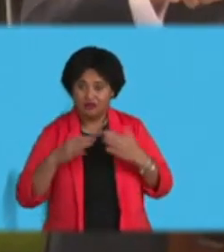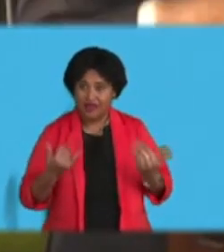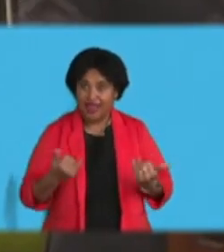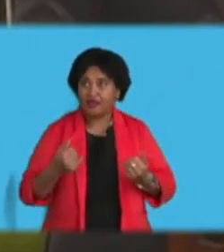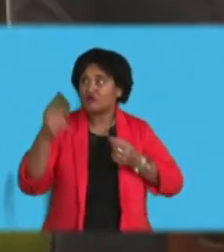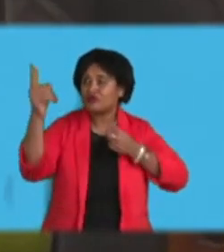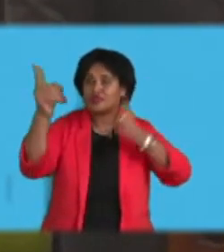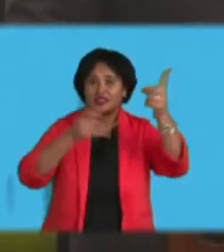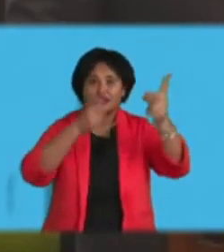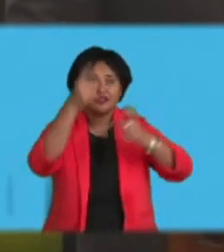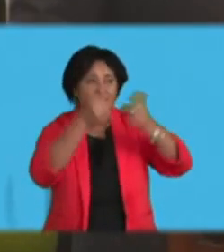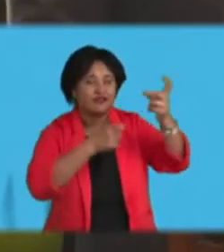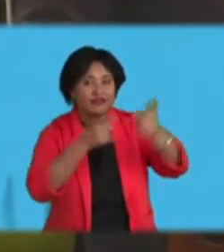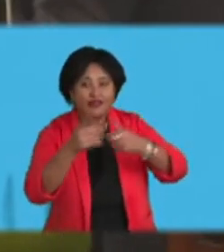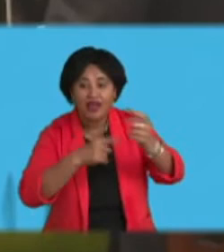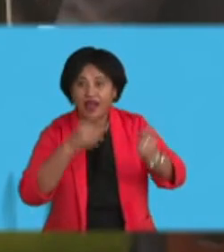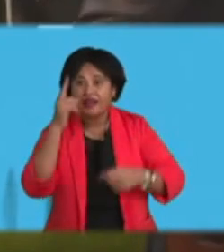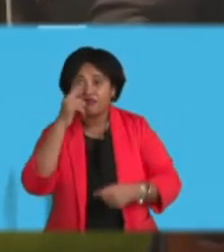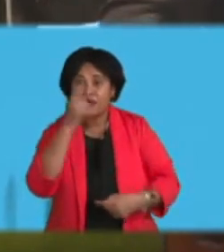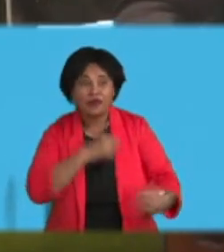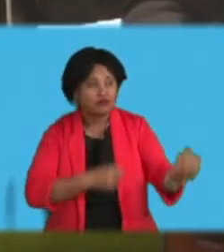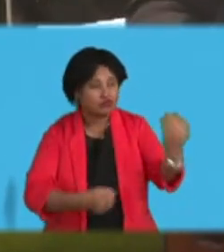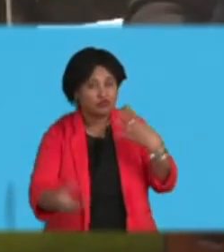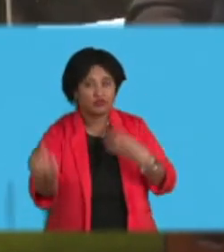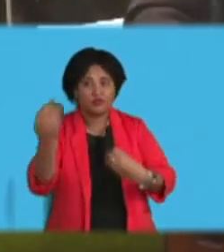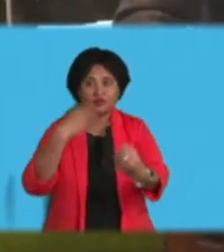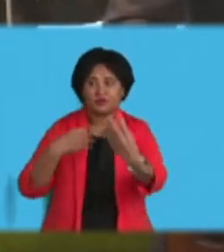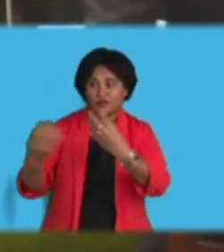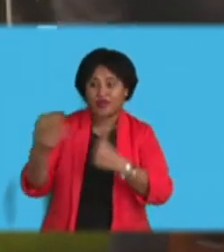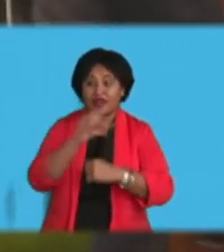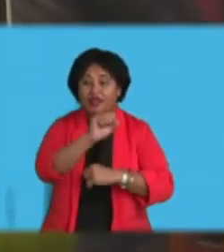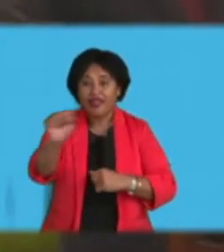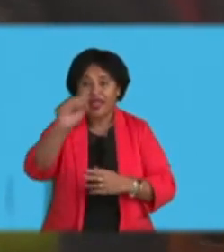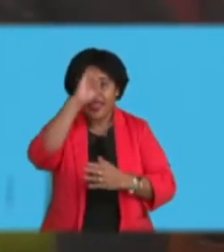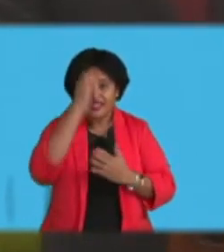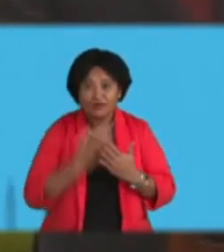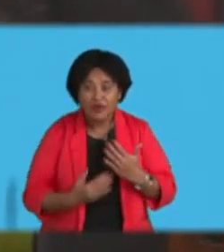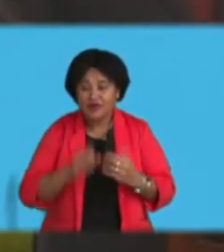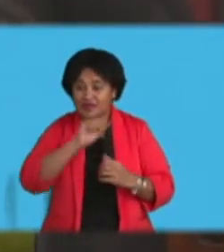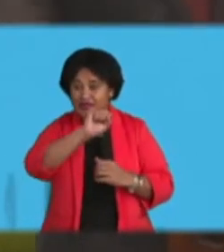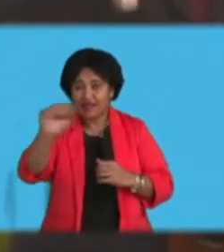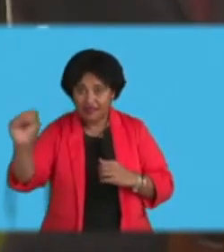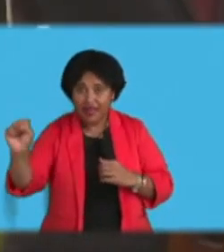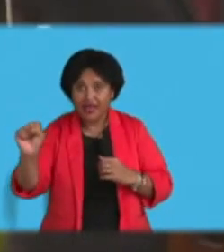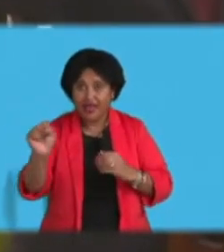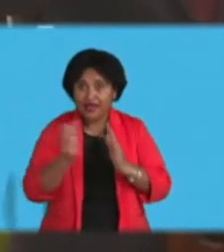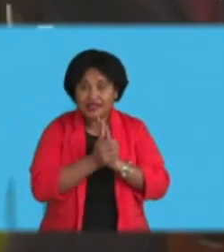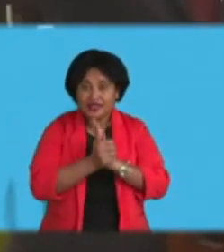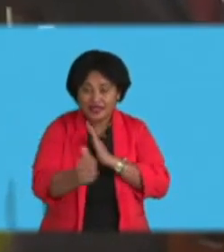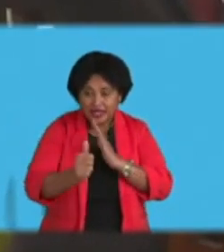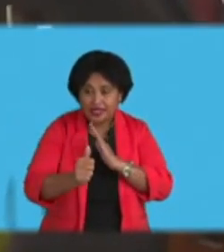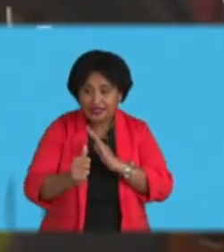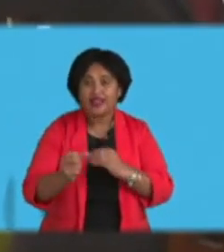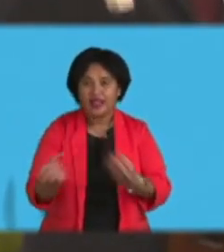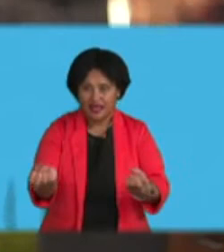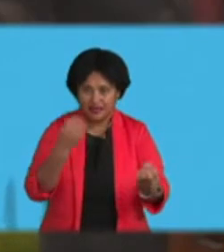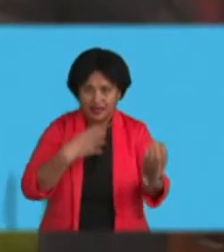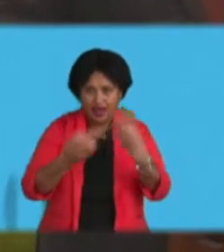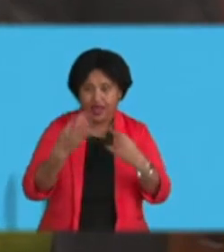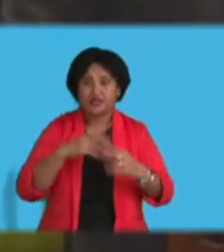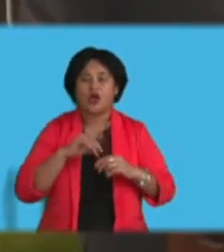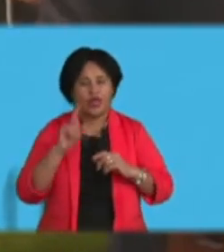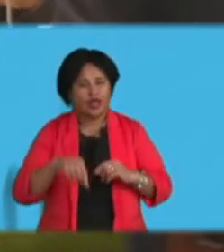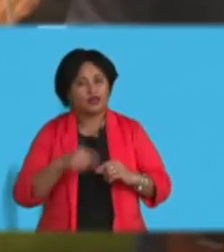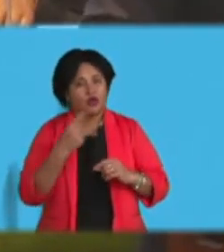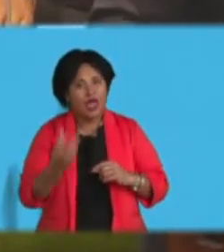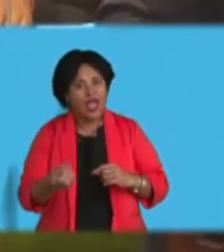can tell us, through their experience, through their expertise, to say, look, this is what can happen. These are the risks. You have, out of the 6 banks,